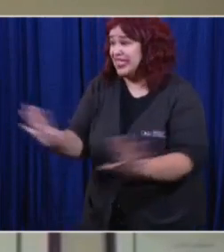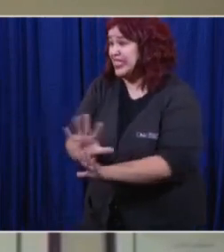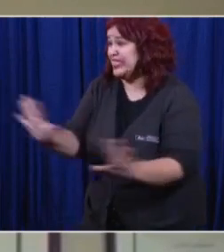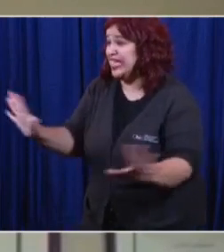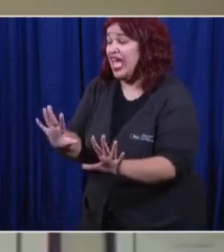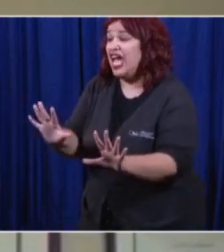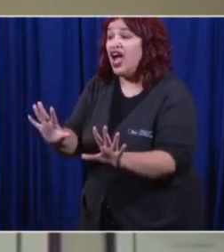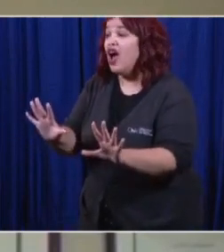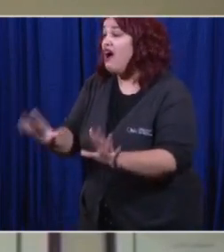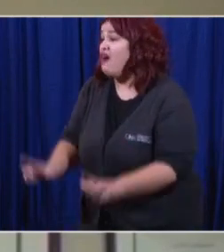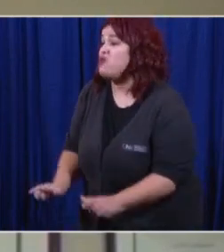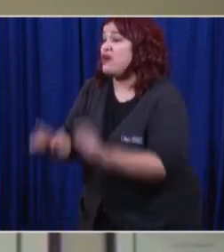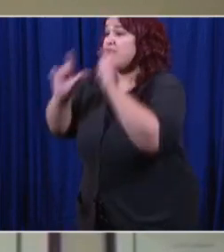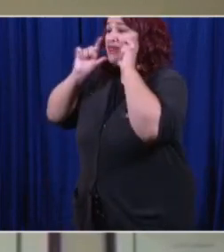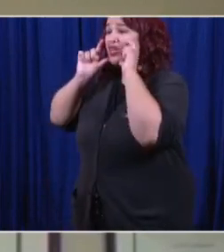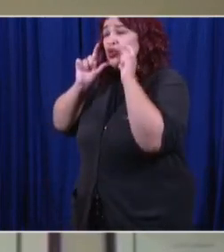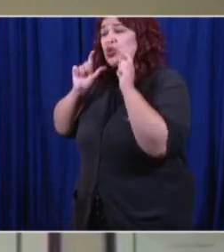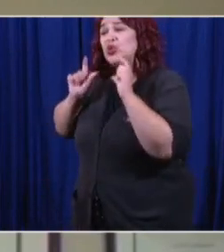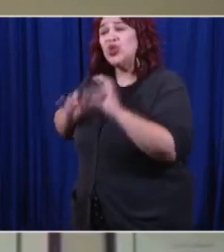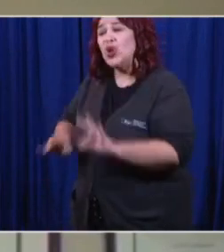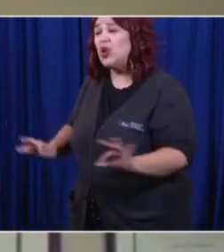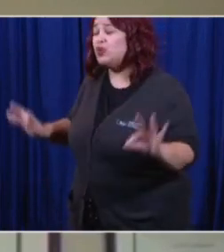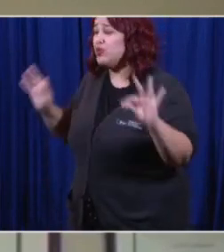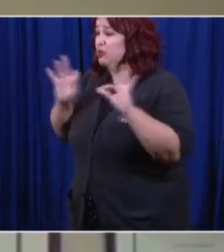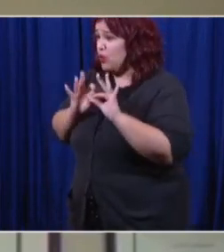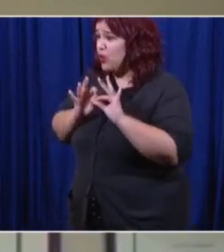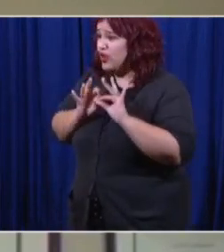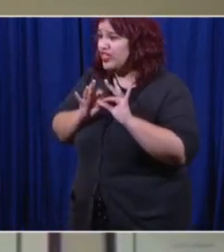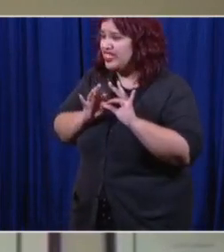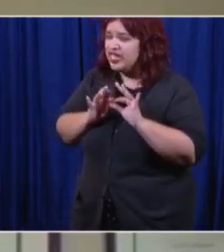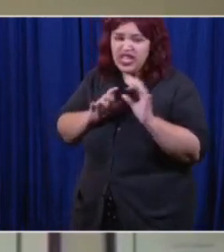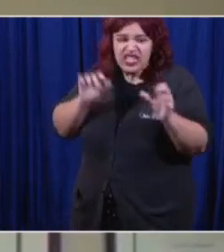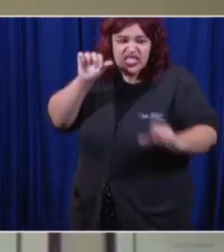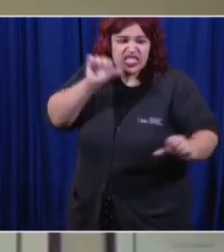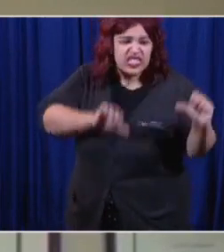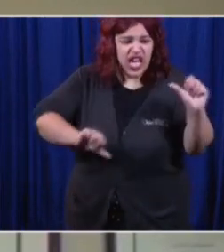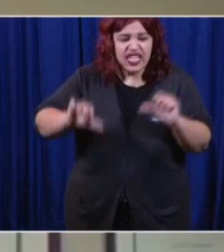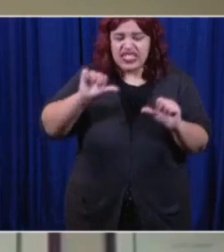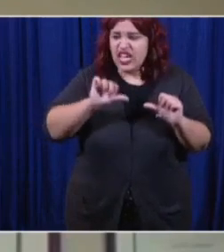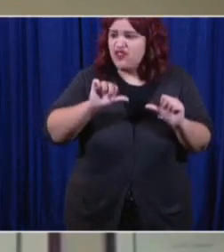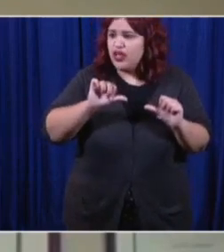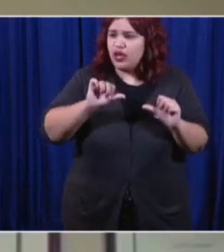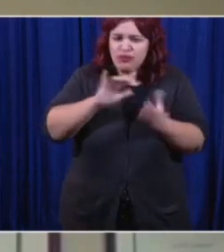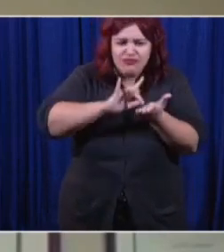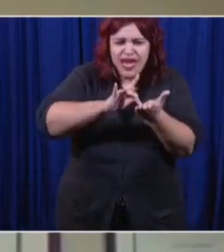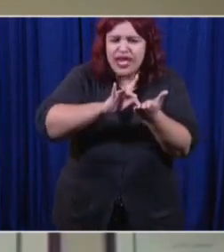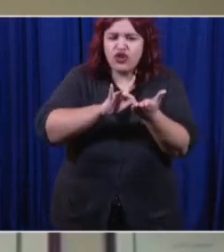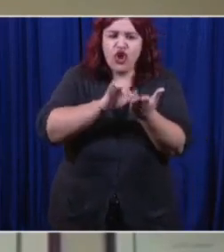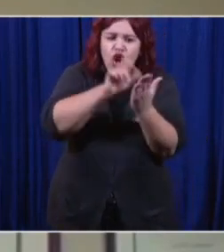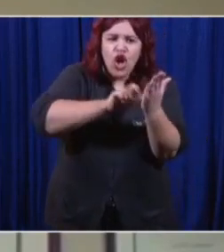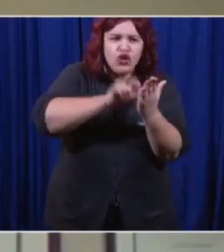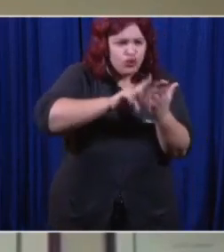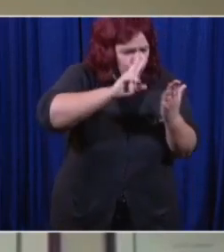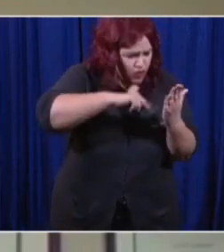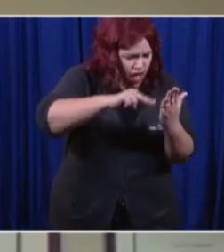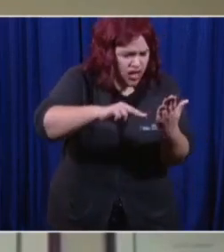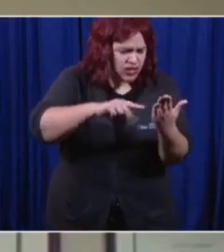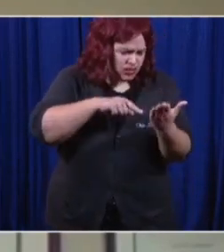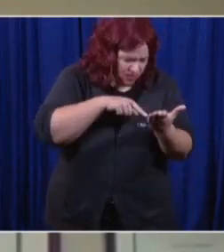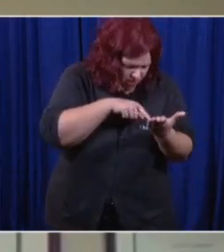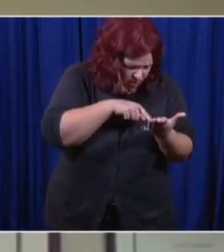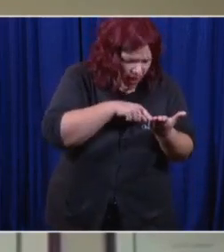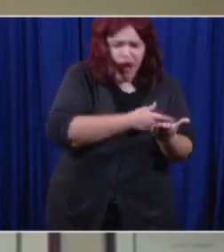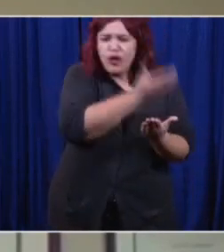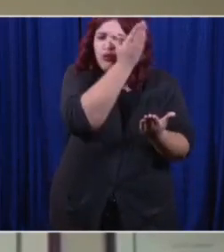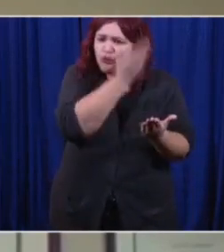the scientific literature that it makes a difference. We know from our experience that it makes a